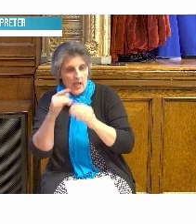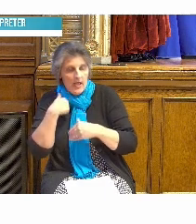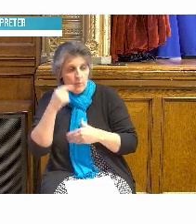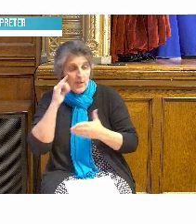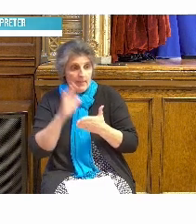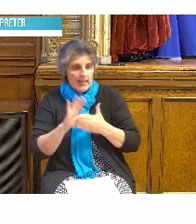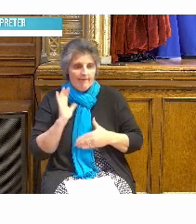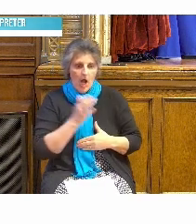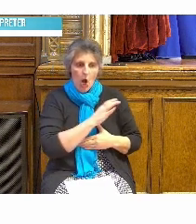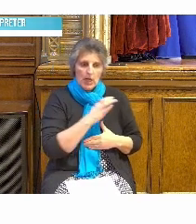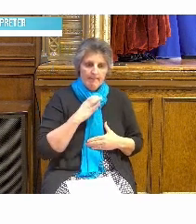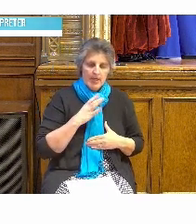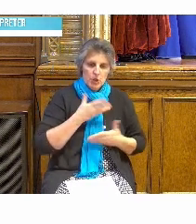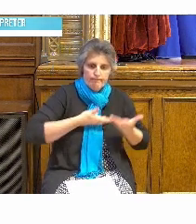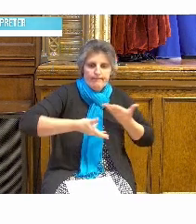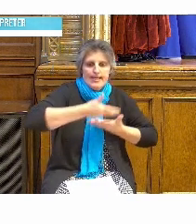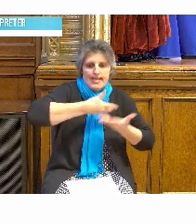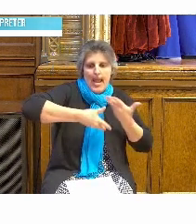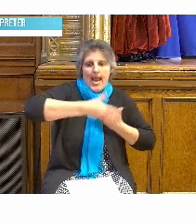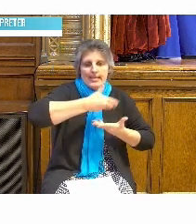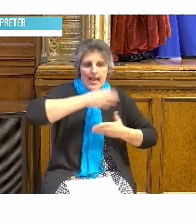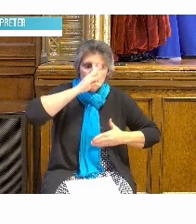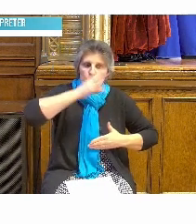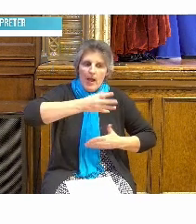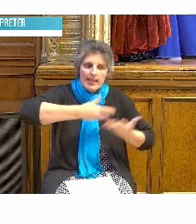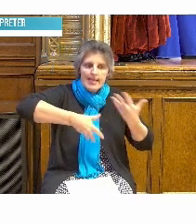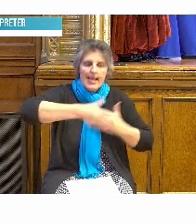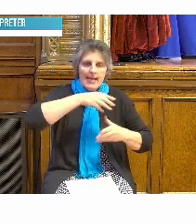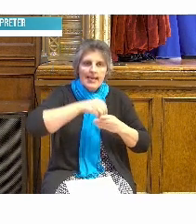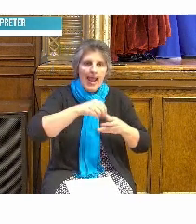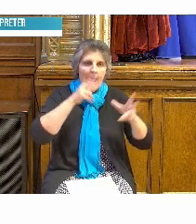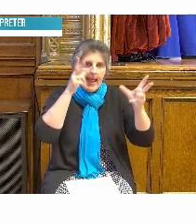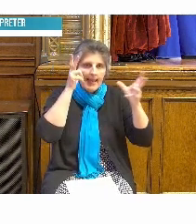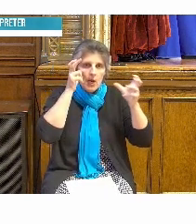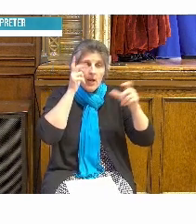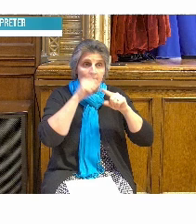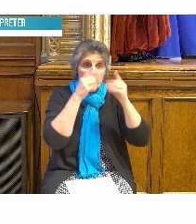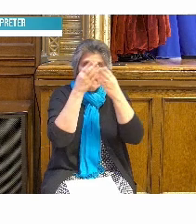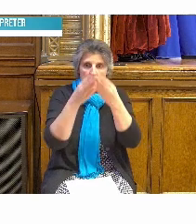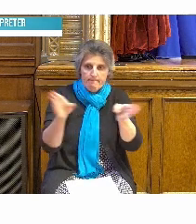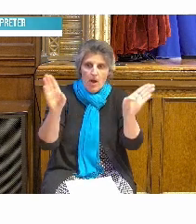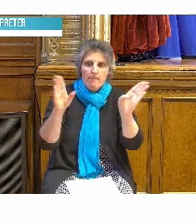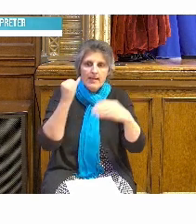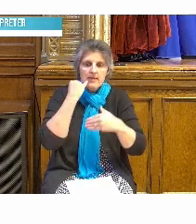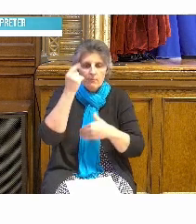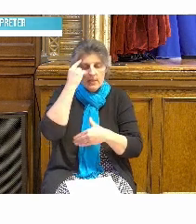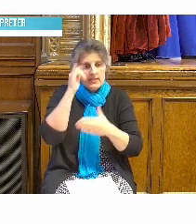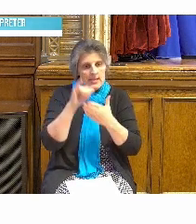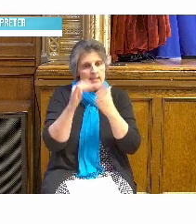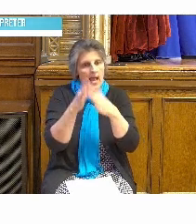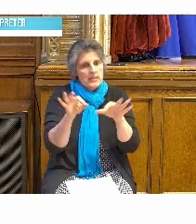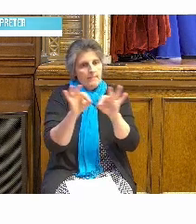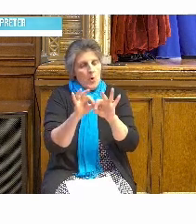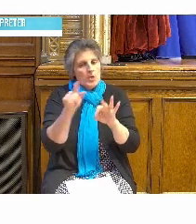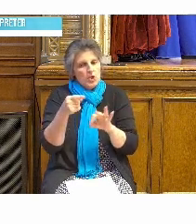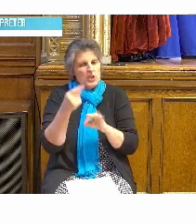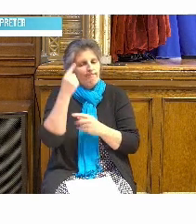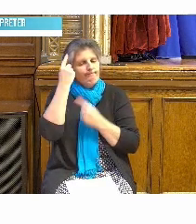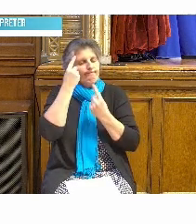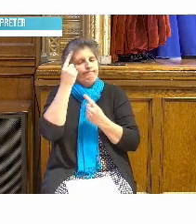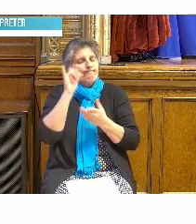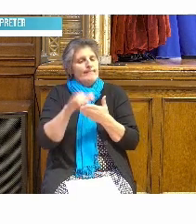be engaged and should be directly engaging and hearing from the public, if we think that's important, it's just a factor to